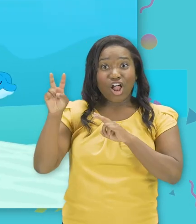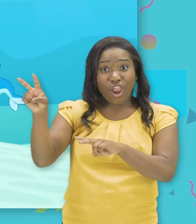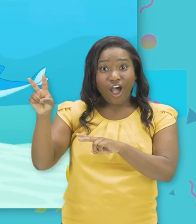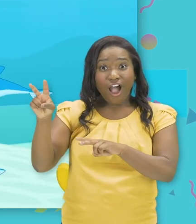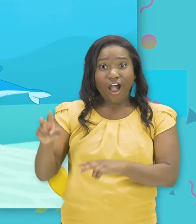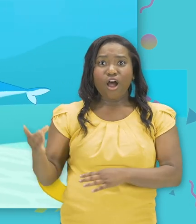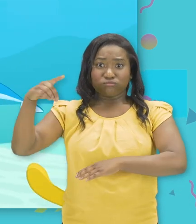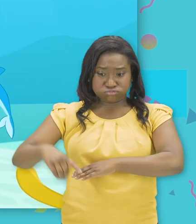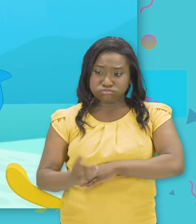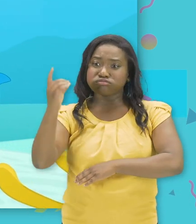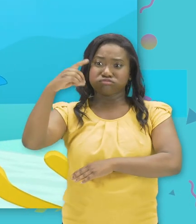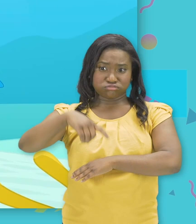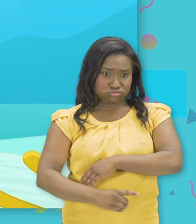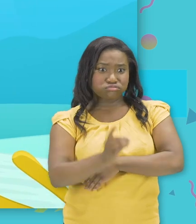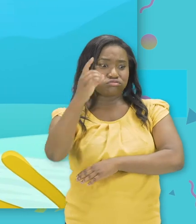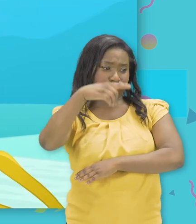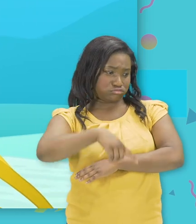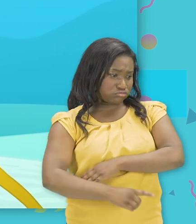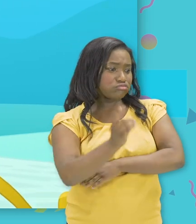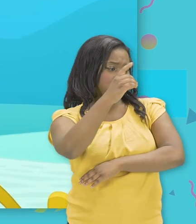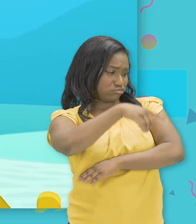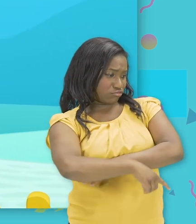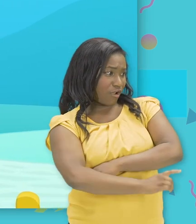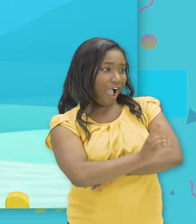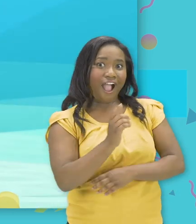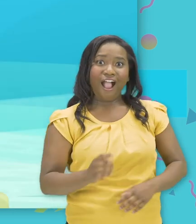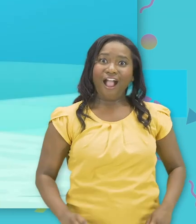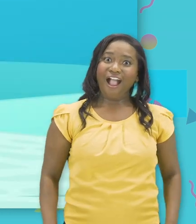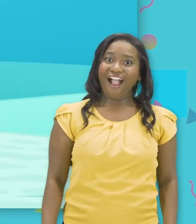Look, Morphle! Dolphins!